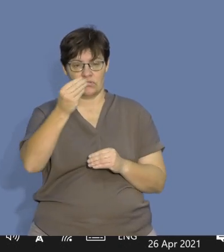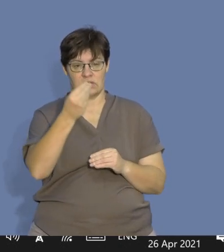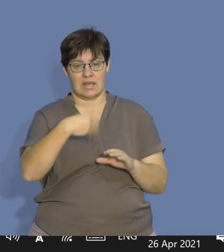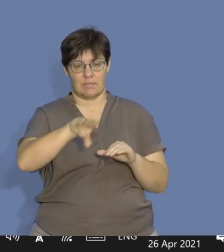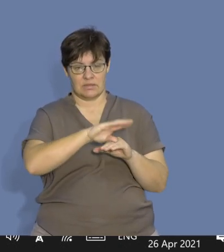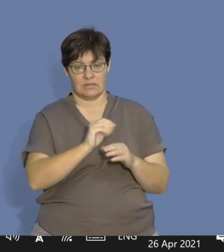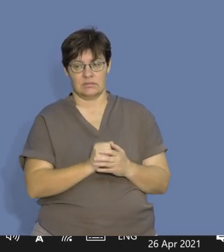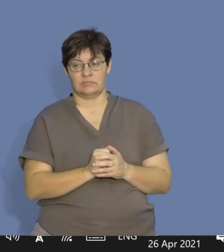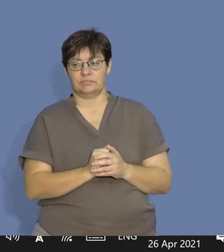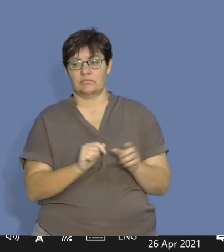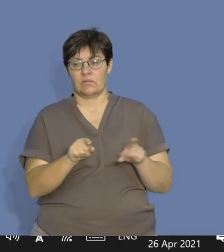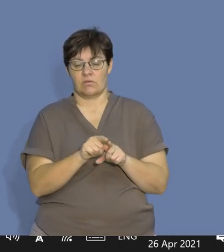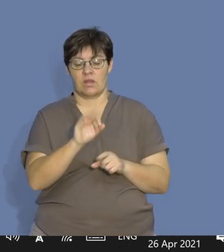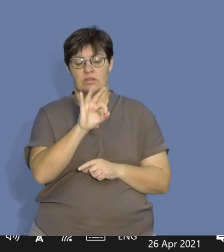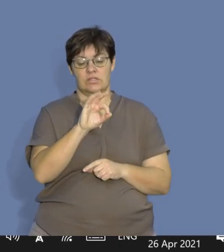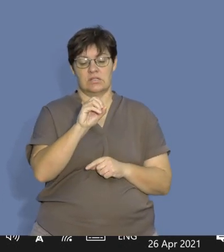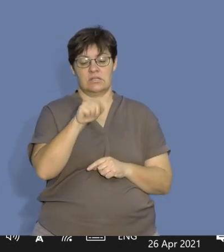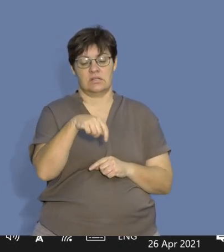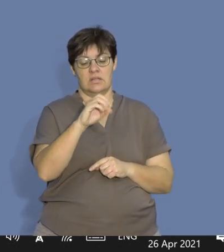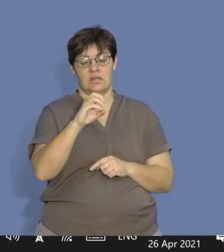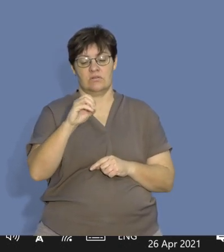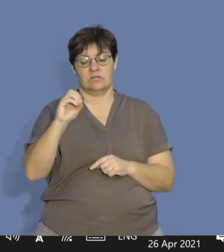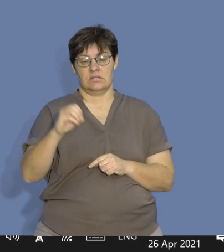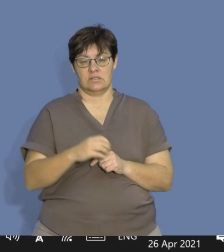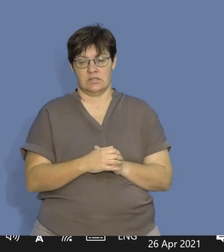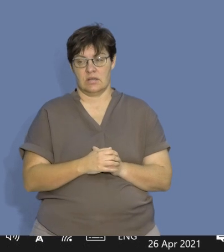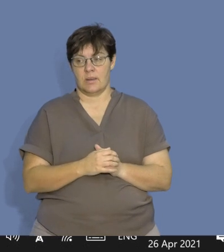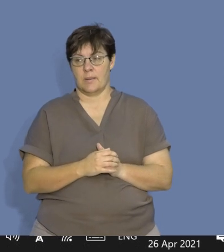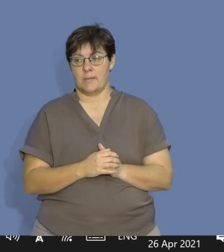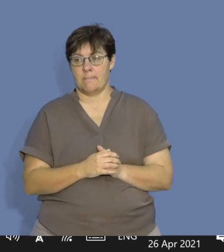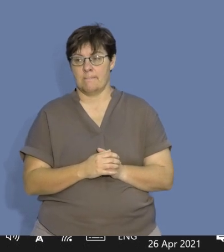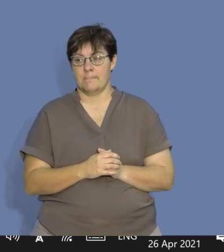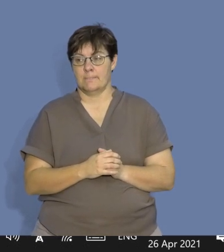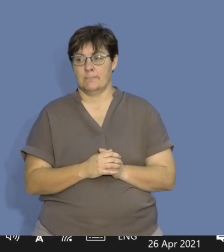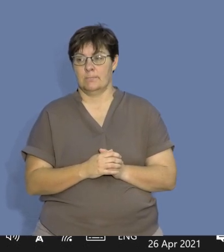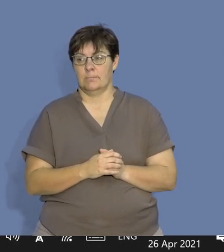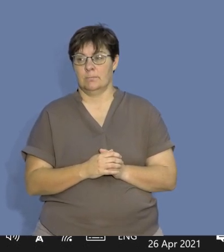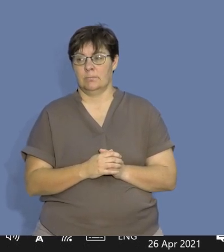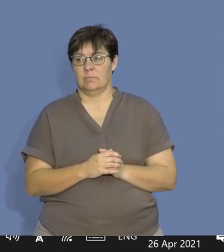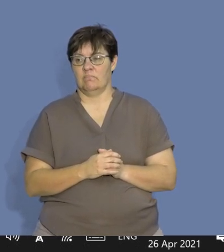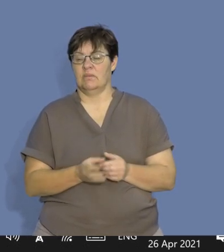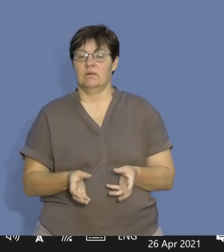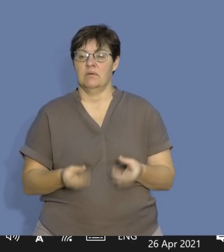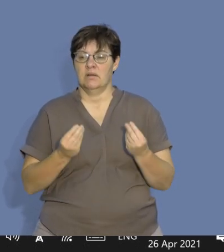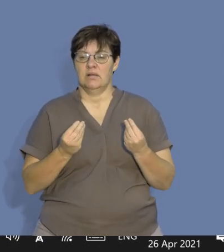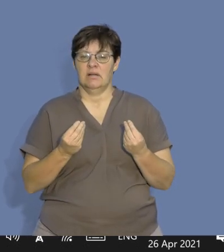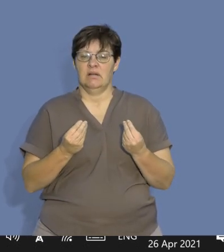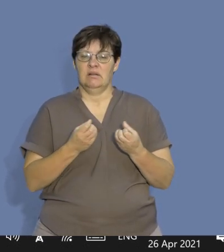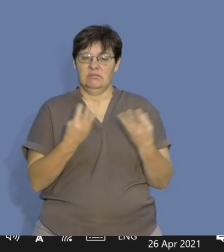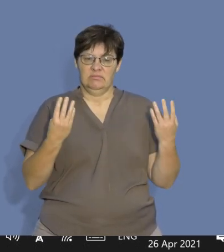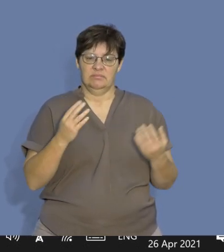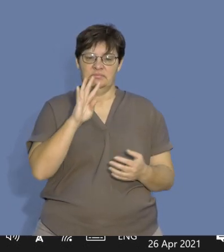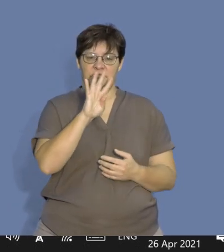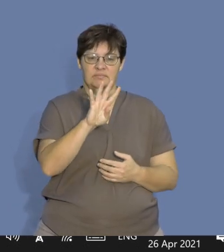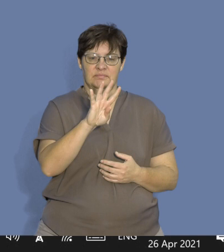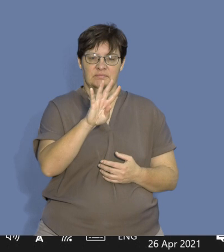of interest on capital, and plus that bonus of 30,000. Okay, and that gives us